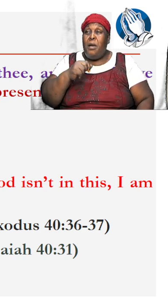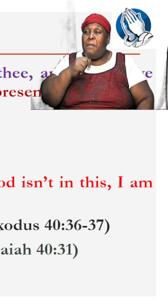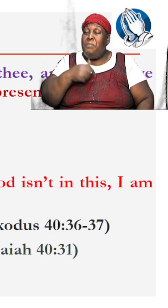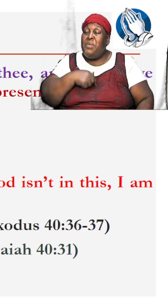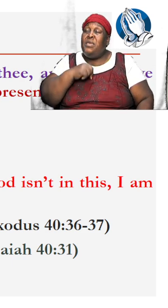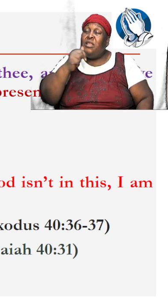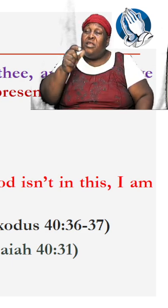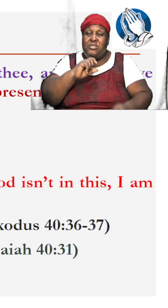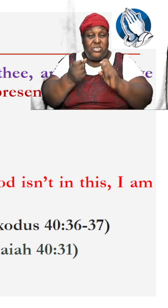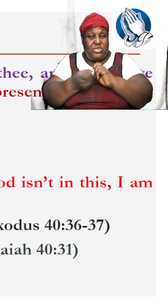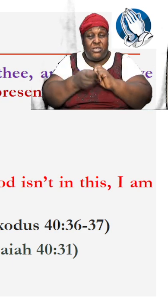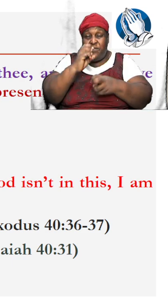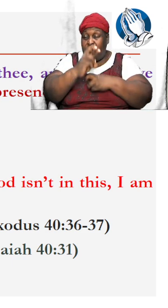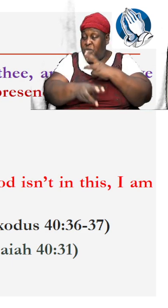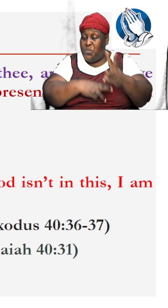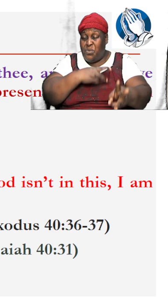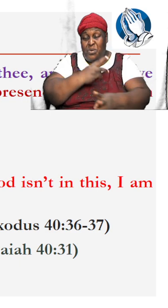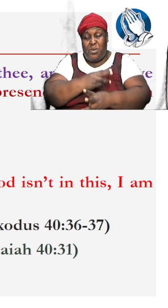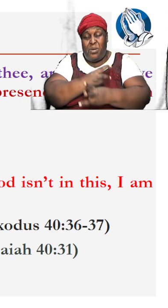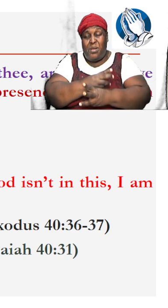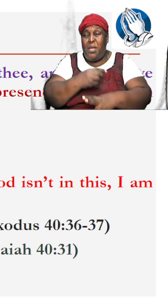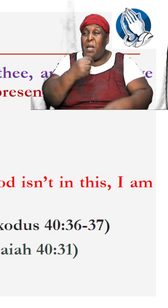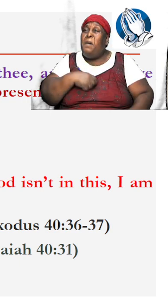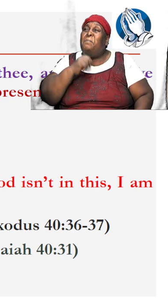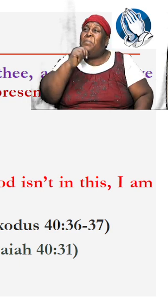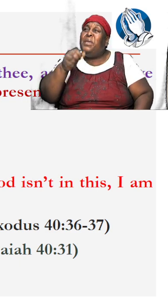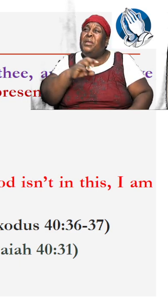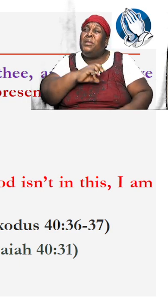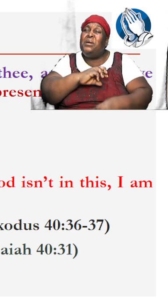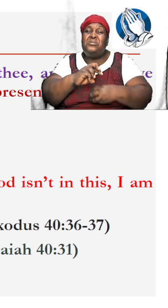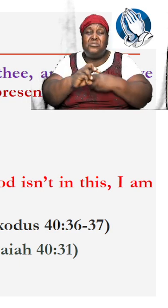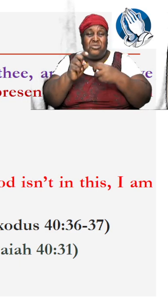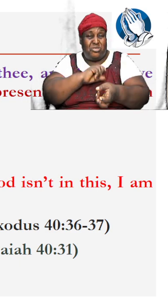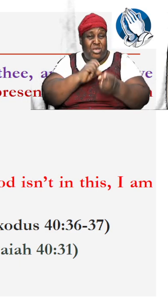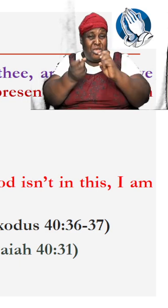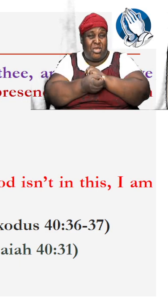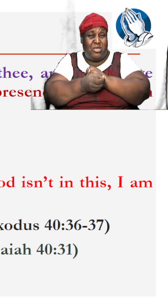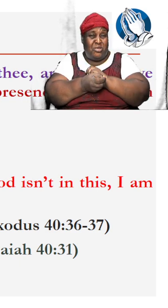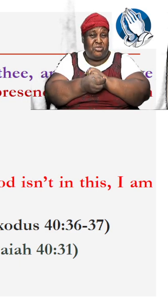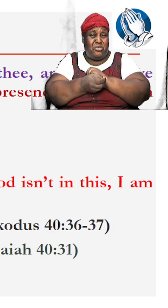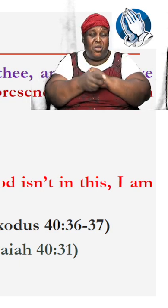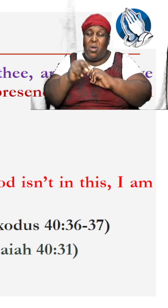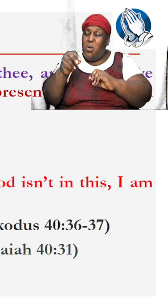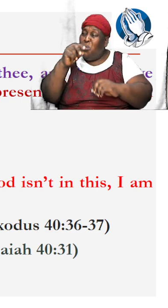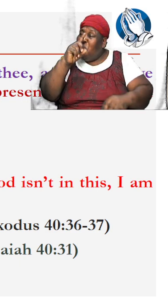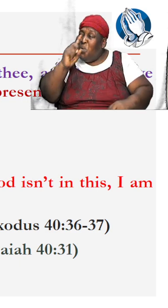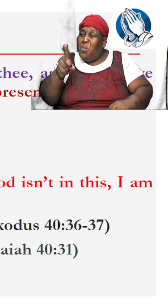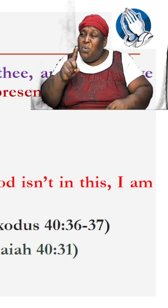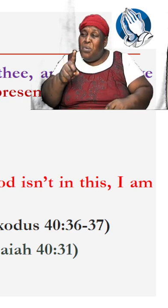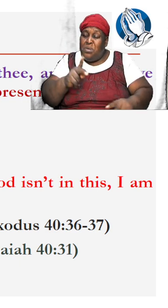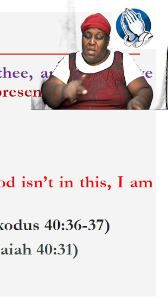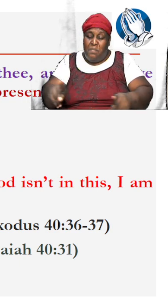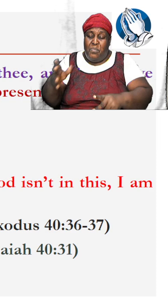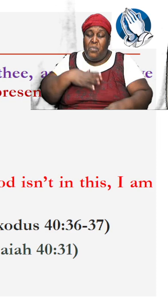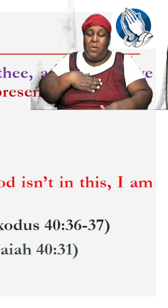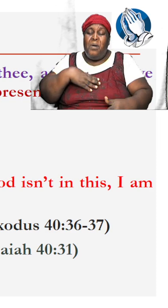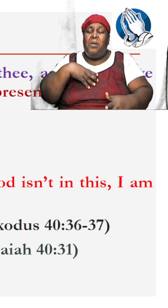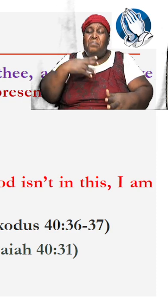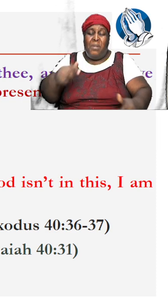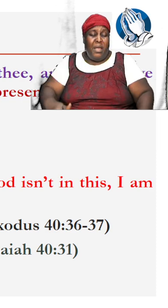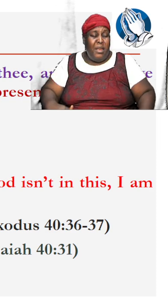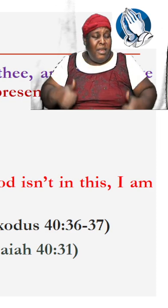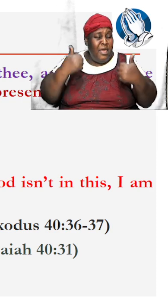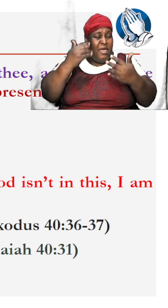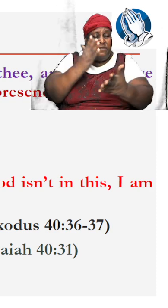world. I'm not going to change for Dick, Tom, or Harry. I will put my life on pause. And I will